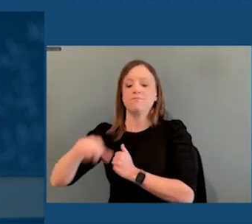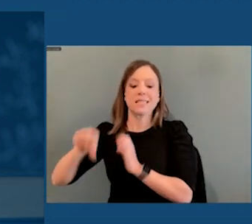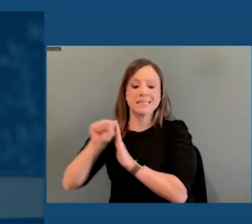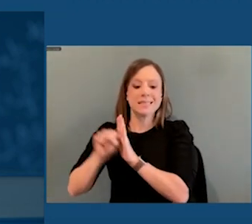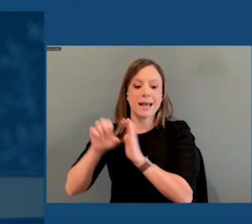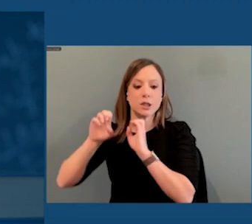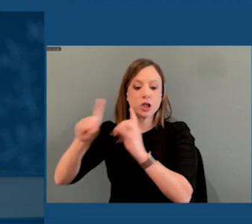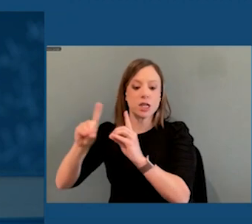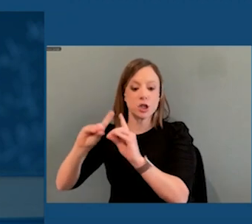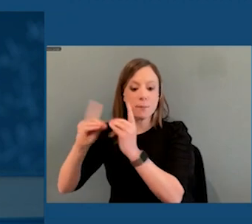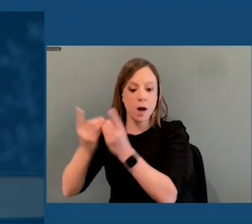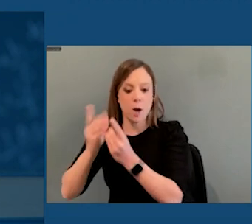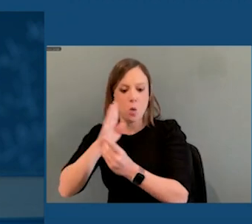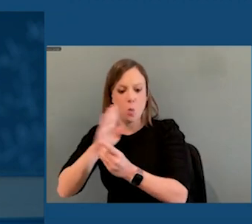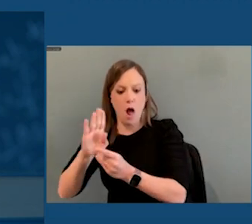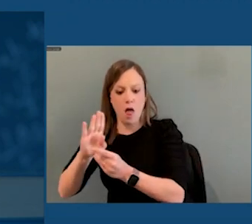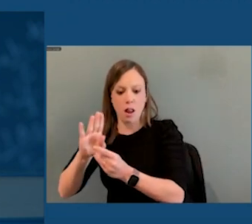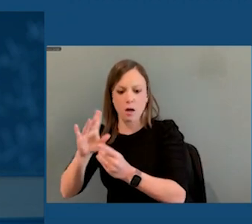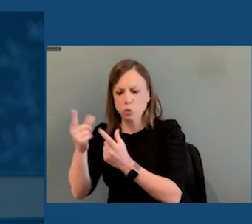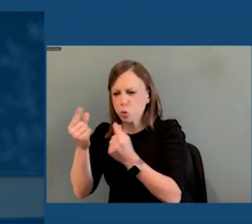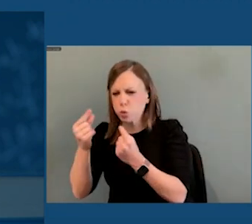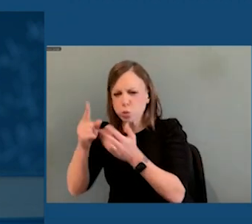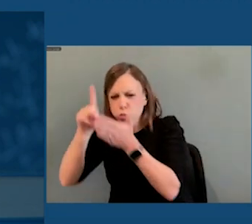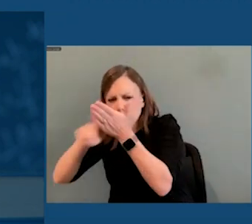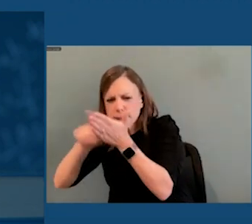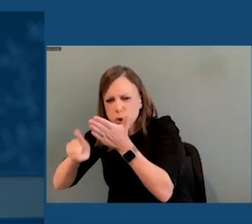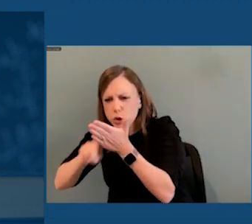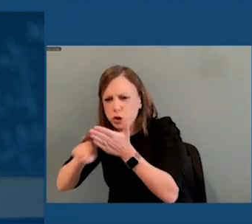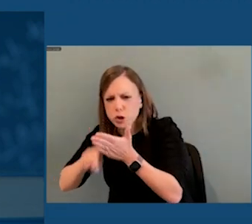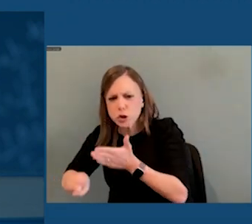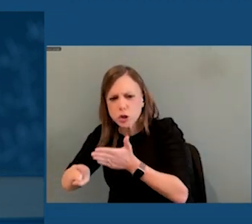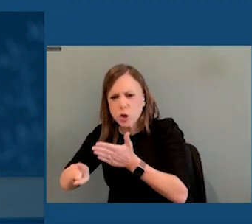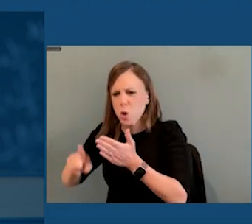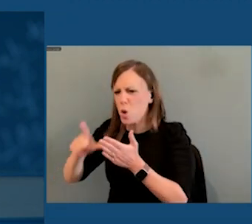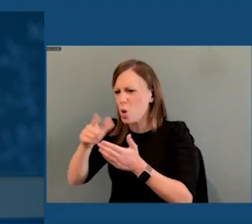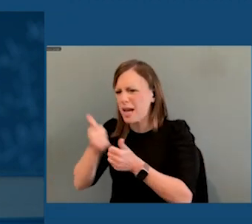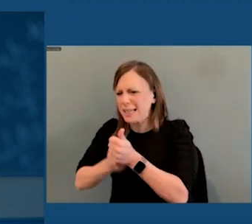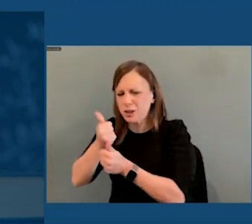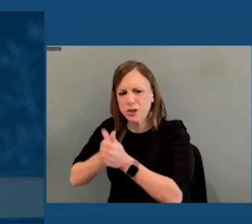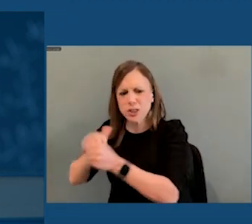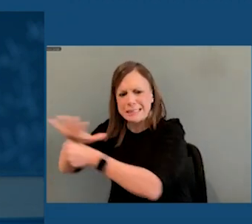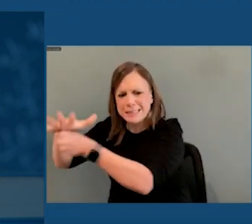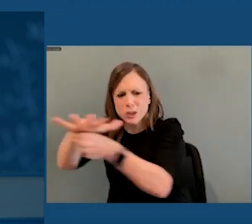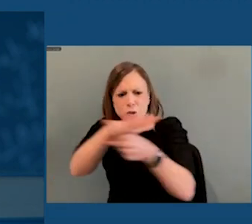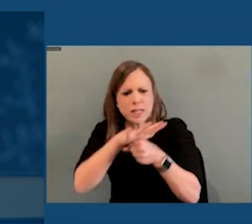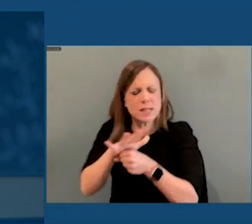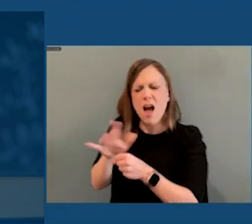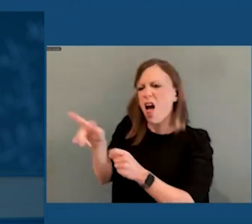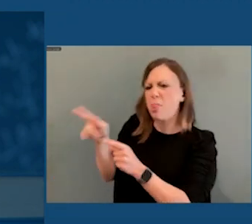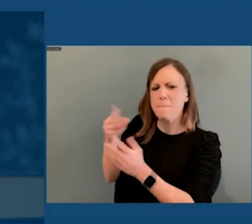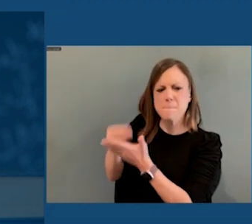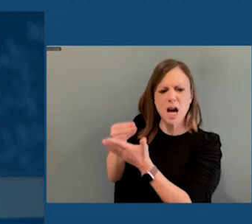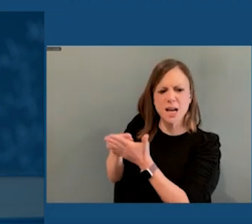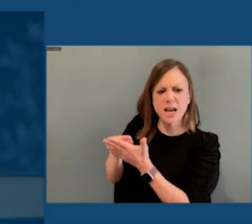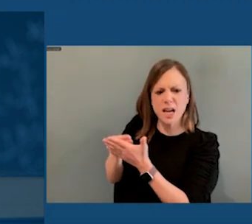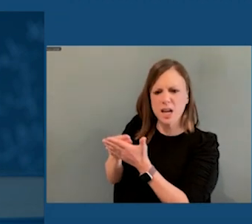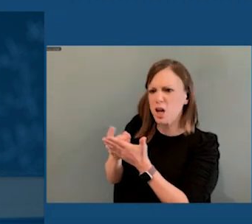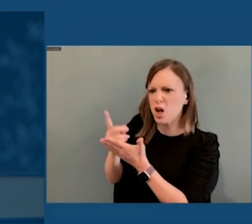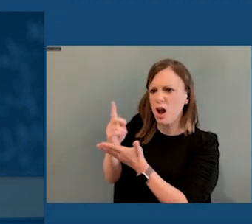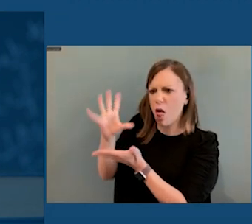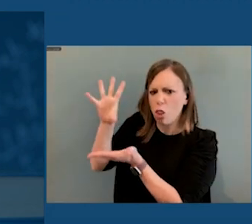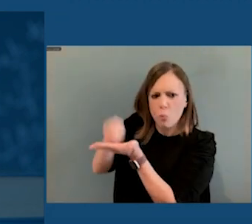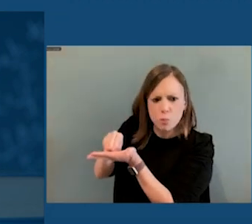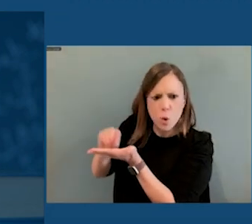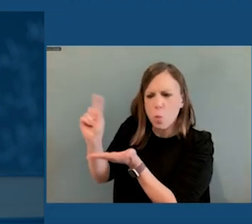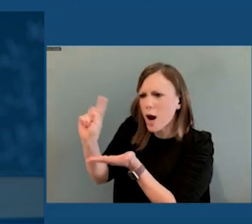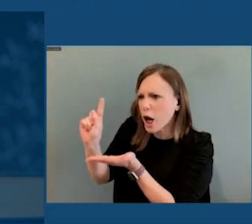funding with a focus on foundation aid. They'll track down where the money is going to waste and how we can get every student the